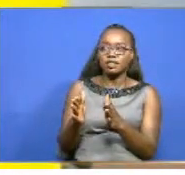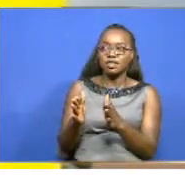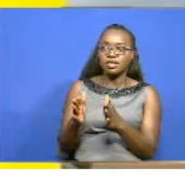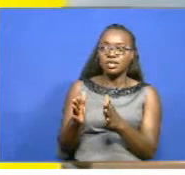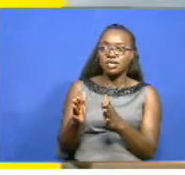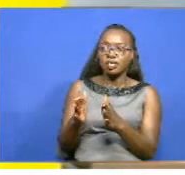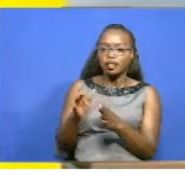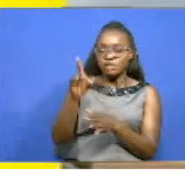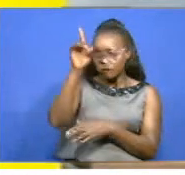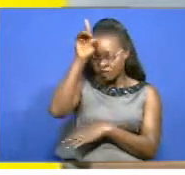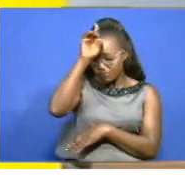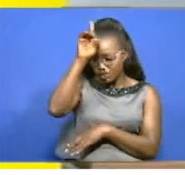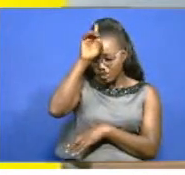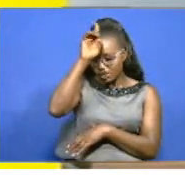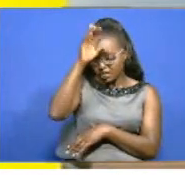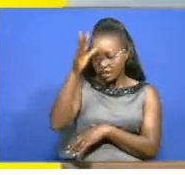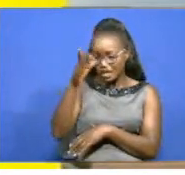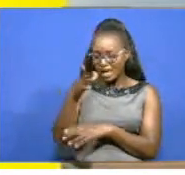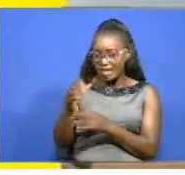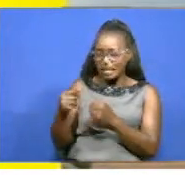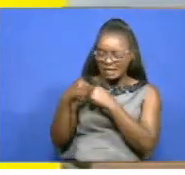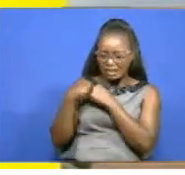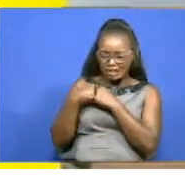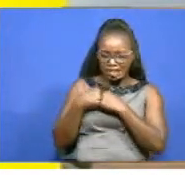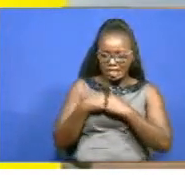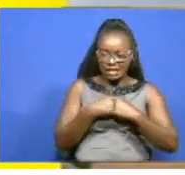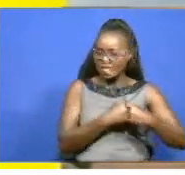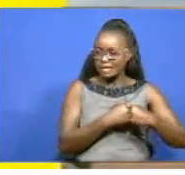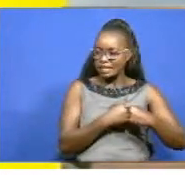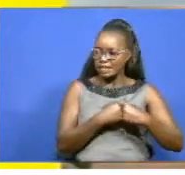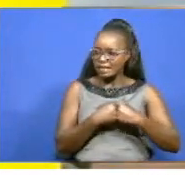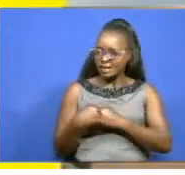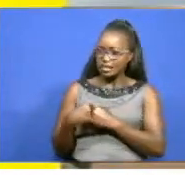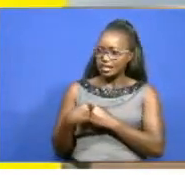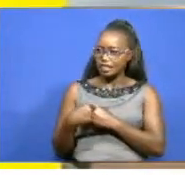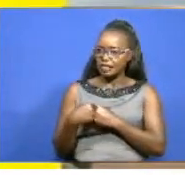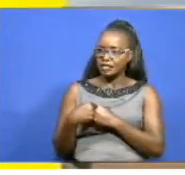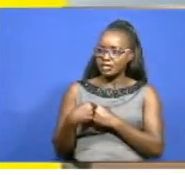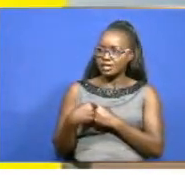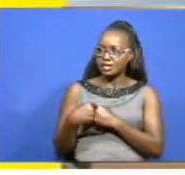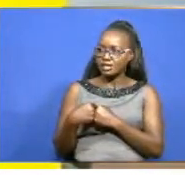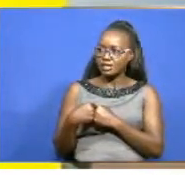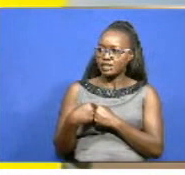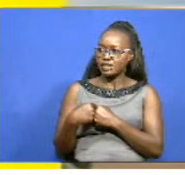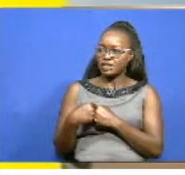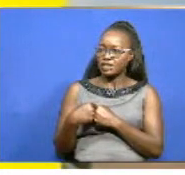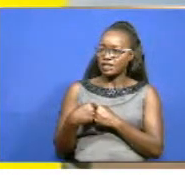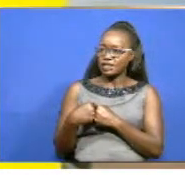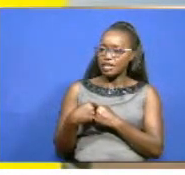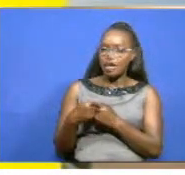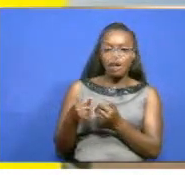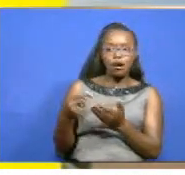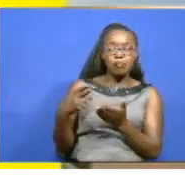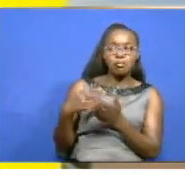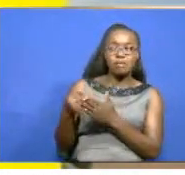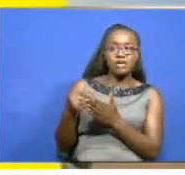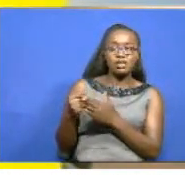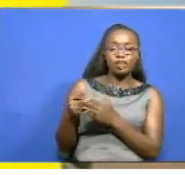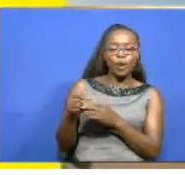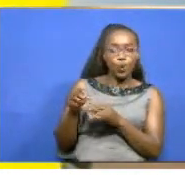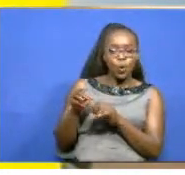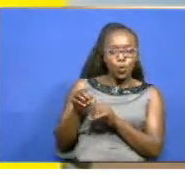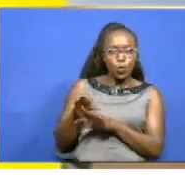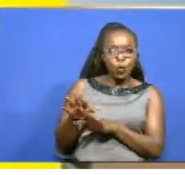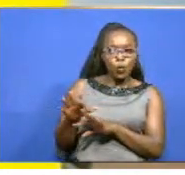rural villages has been a challenge. What has been a challenge is revenue trickling down from